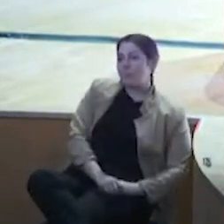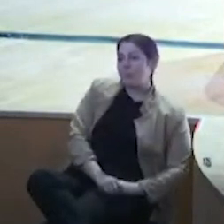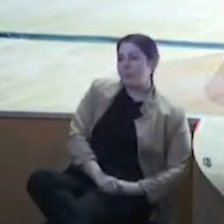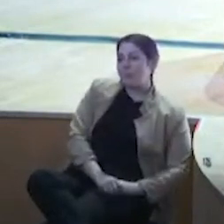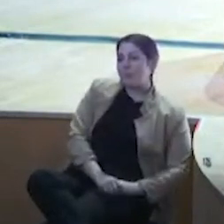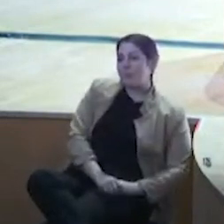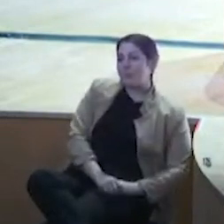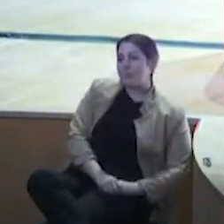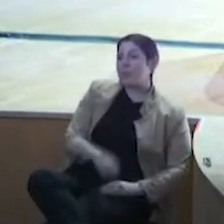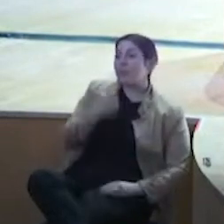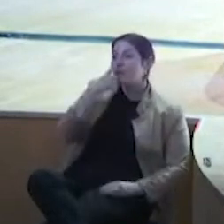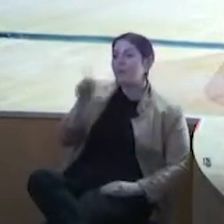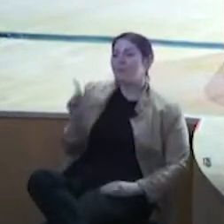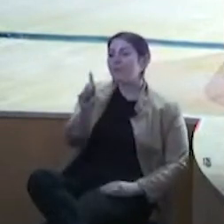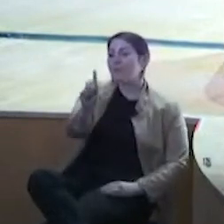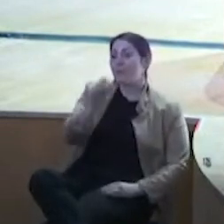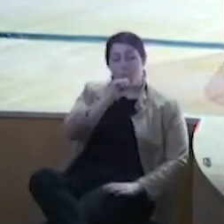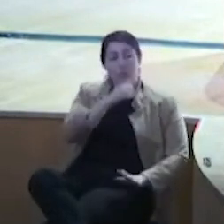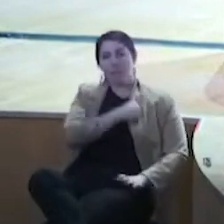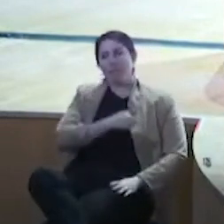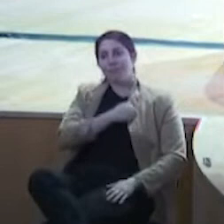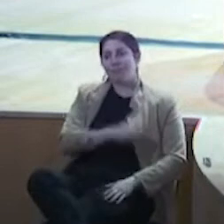Oh, could you go to the microphone, please?